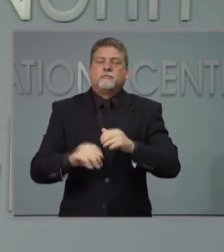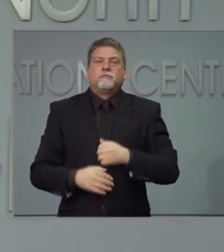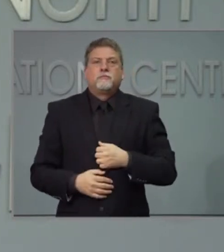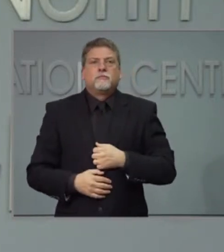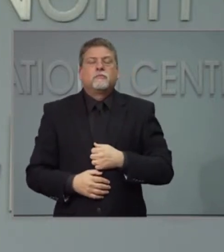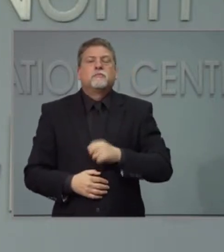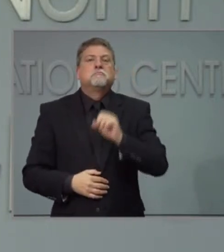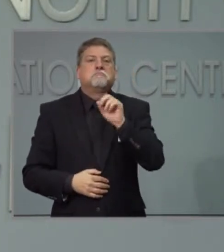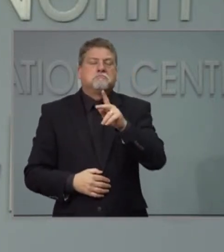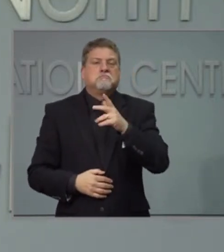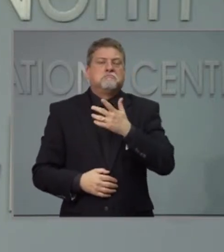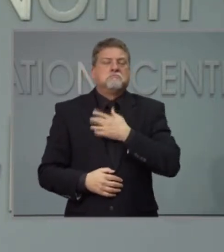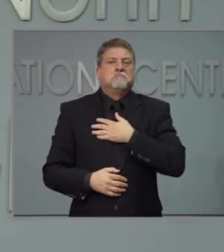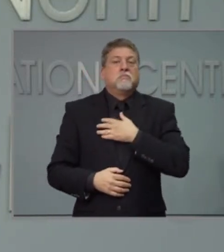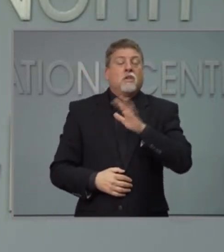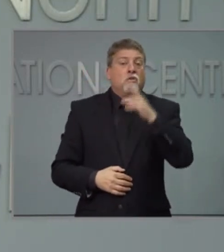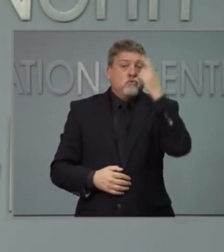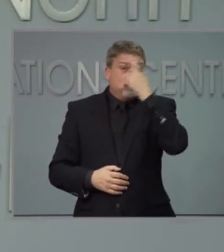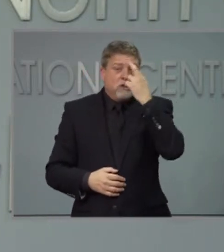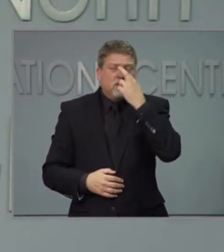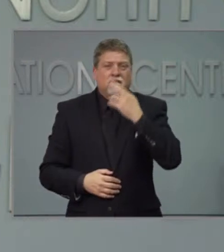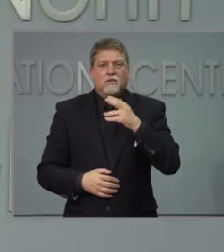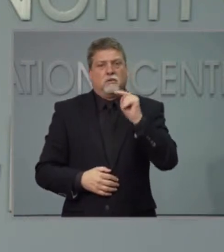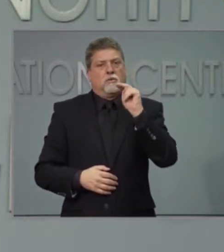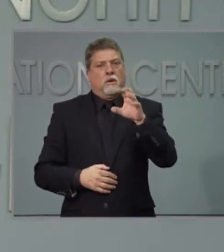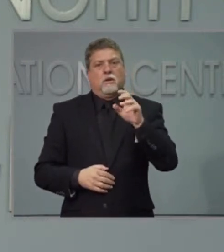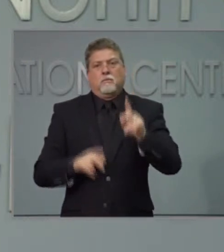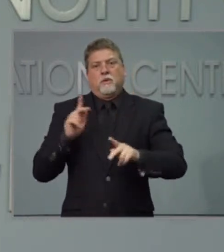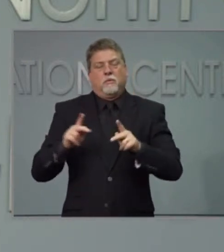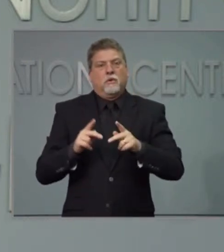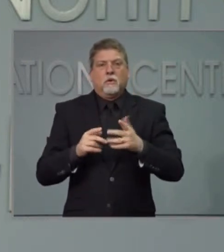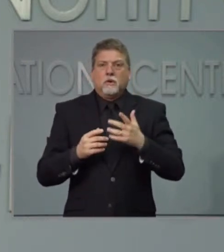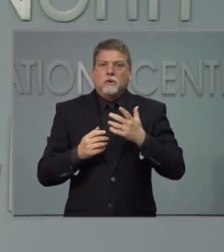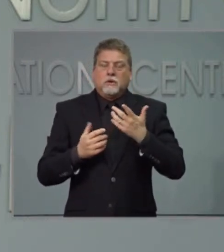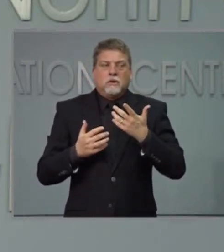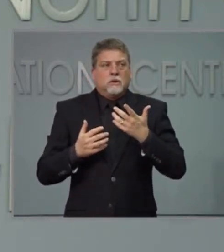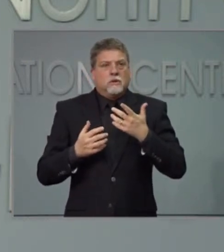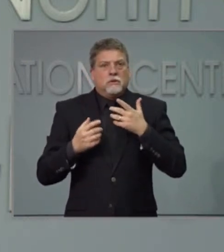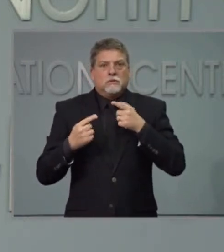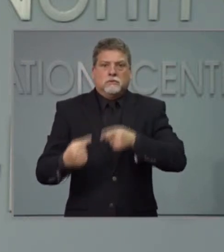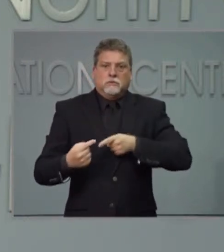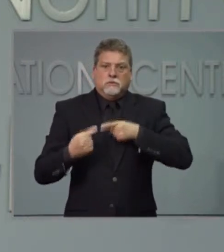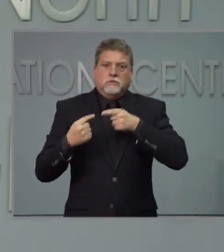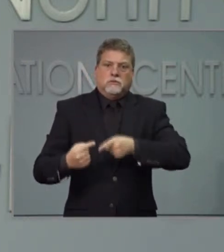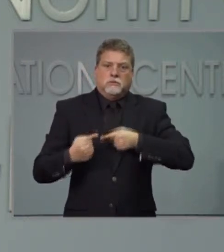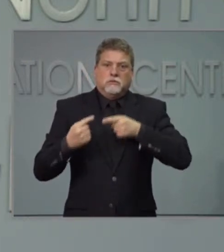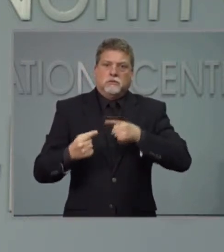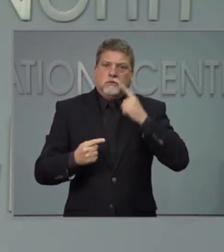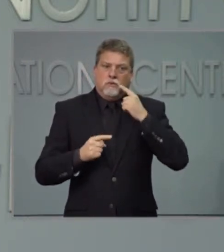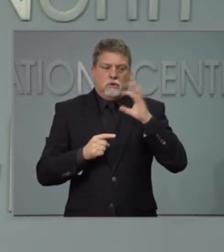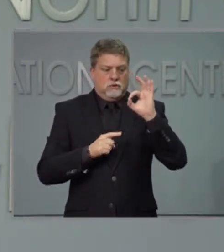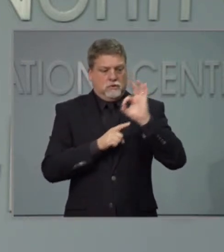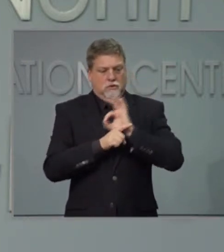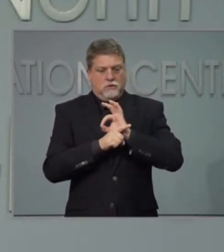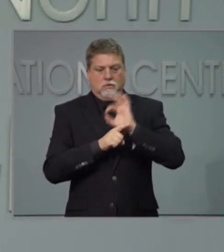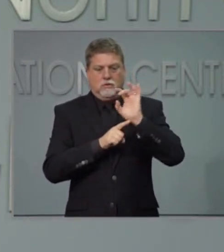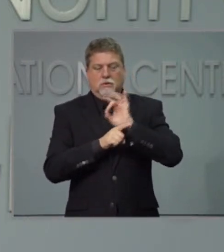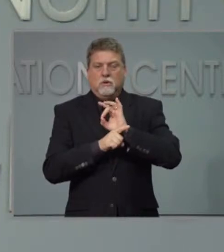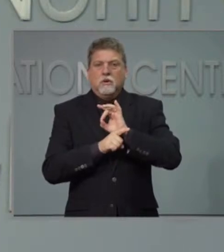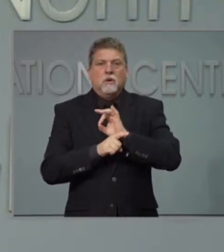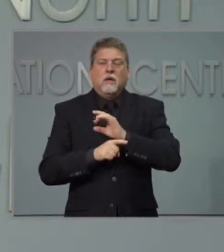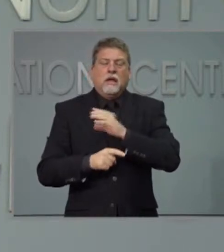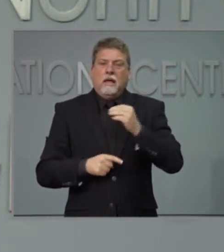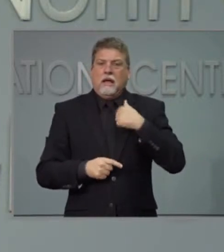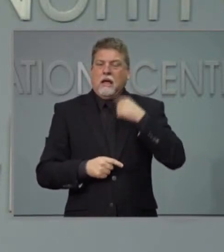weariness about COVID-19, and people are beginning to get relaxed and